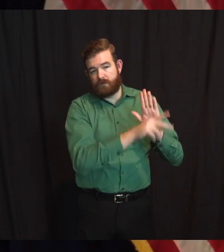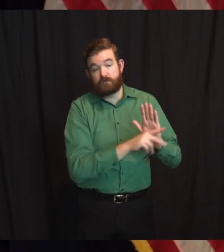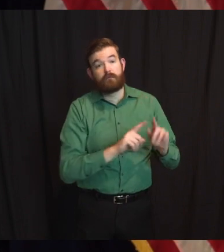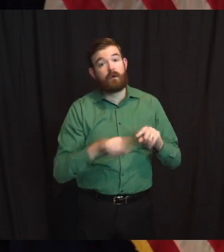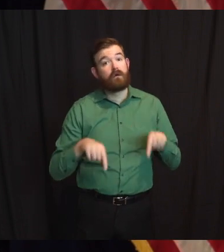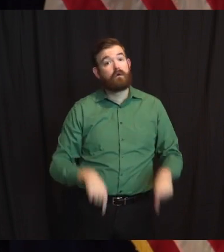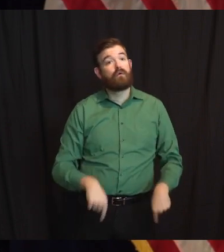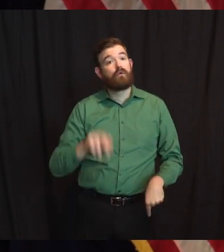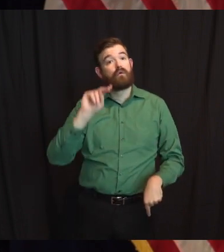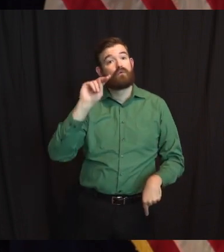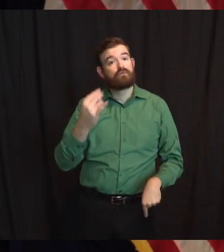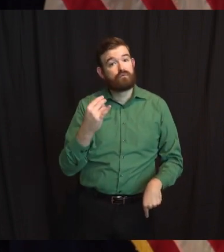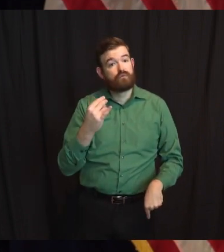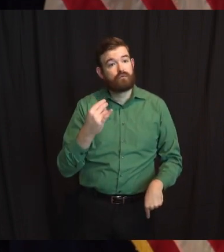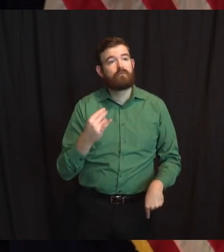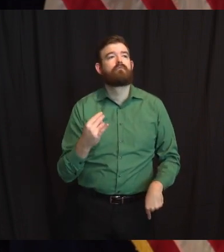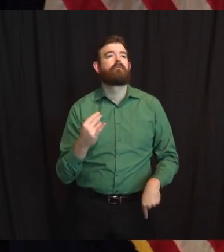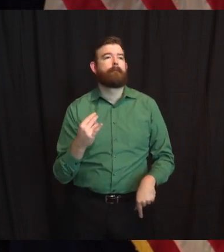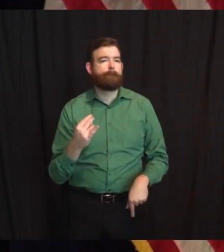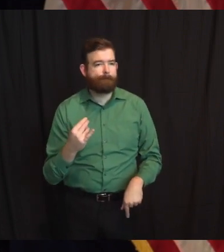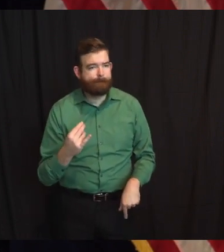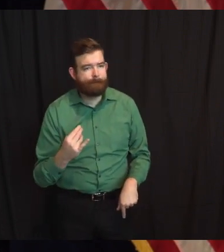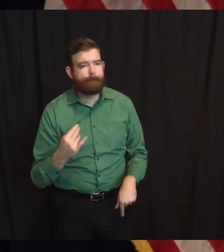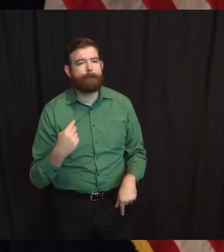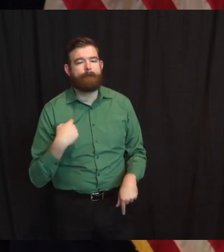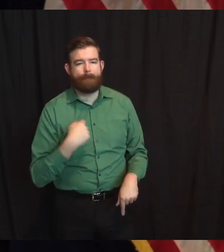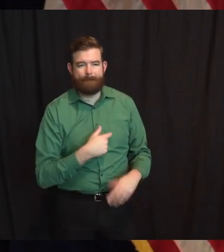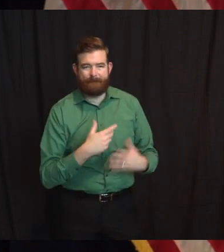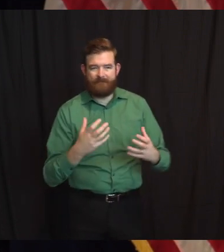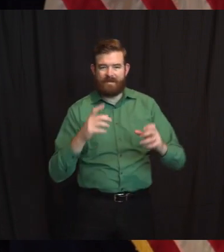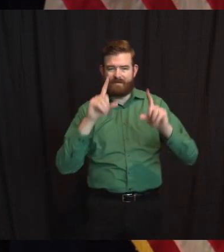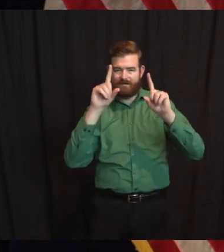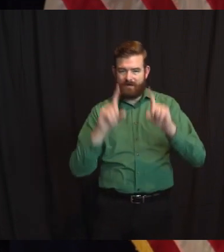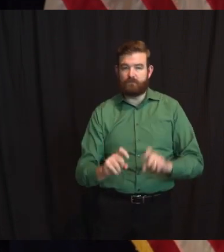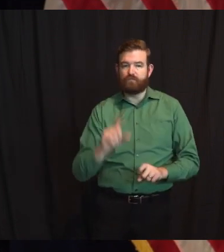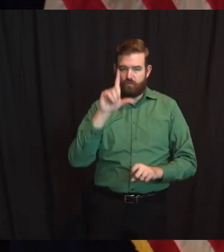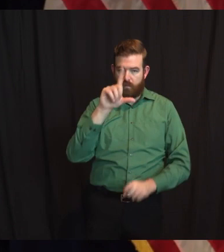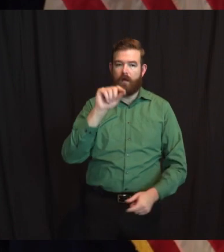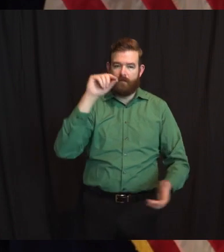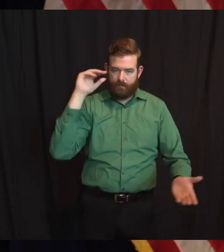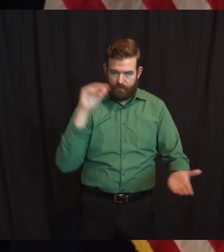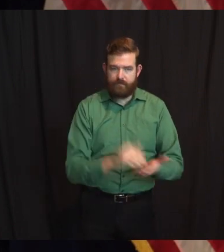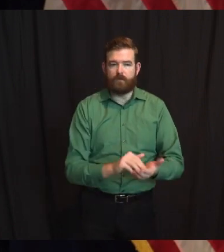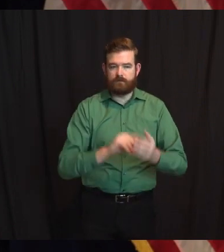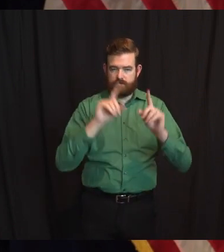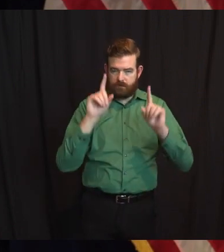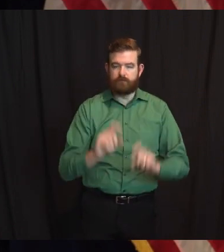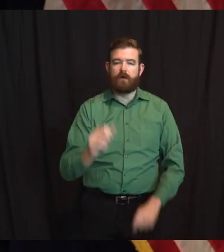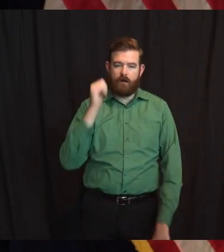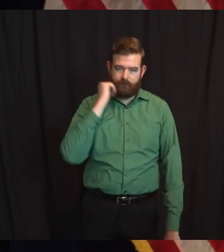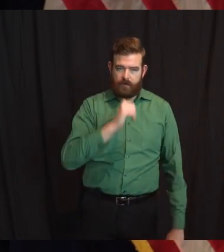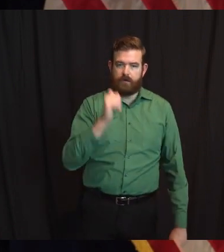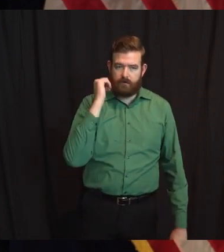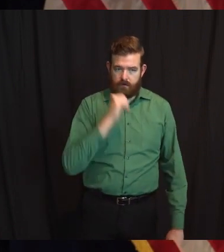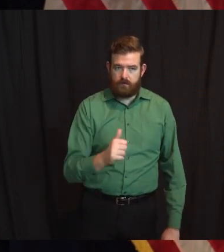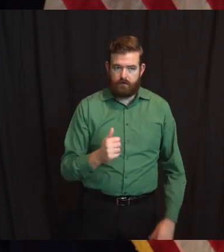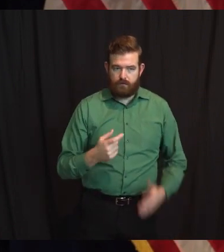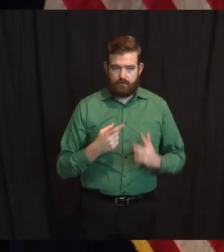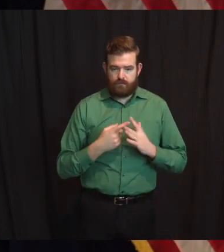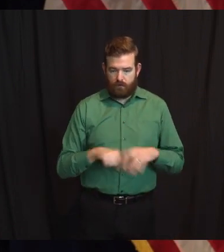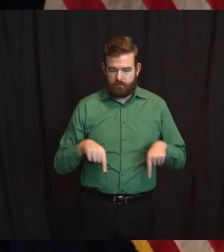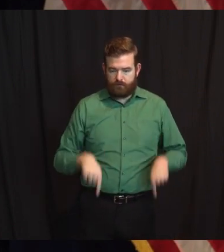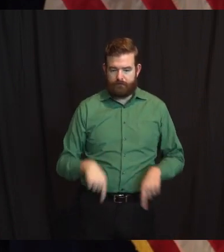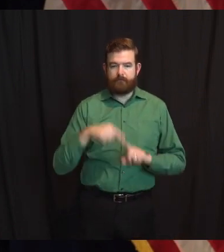clear 20,000 tests per day by the end of this month, which is, by the way, basically 2 weeks from